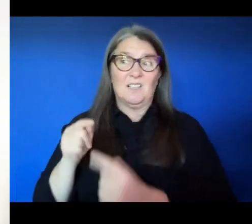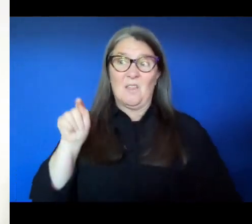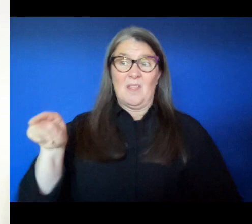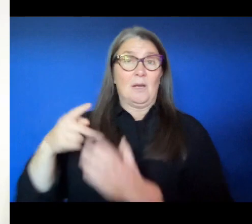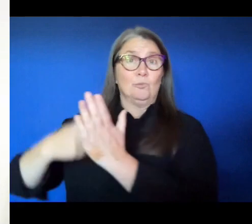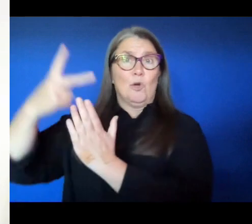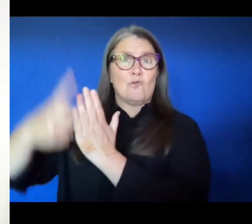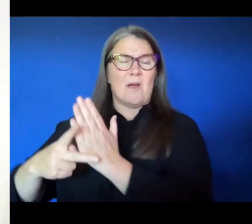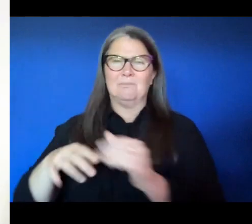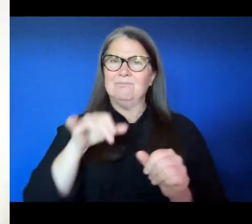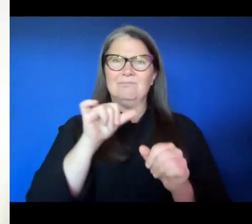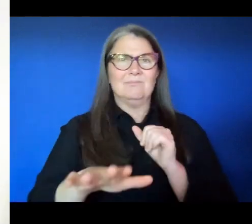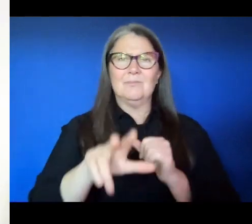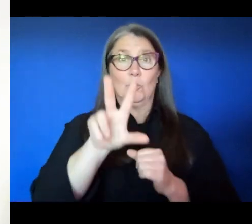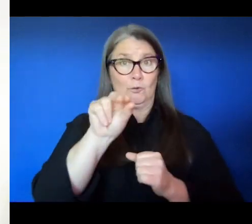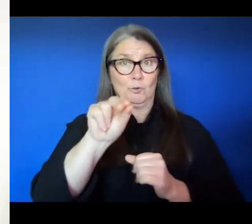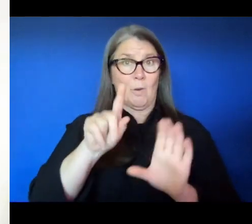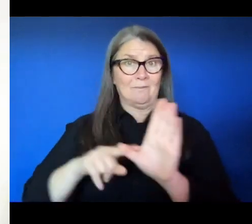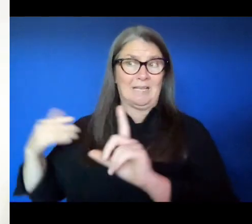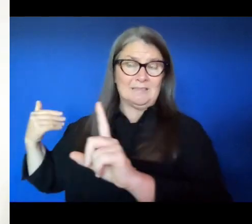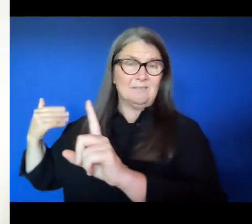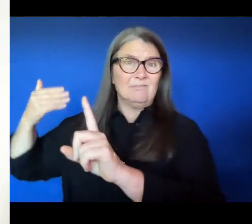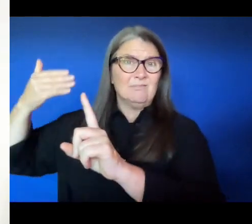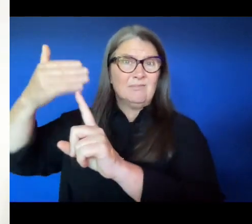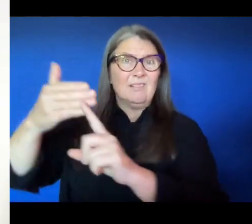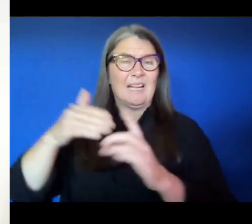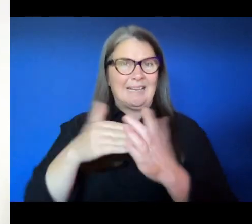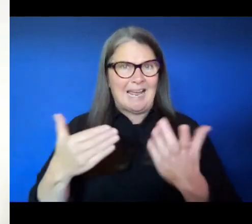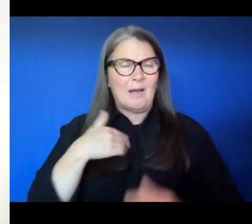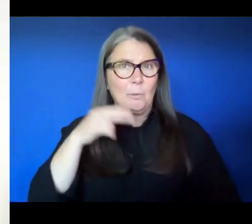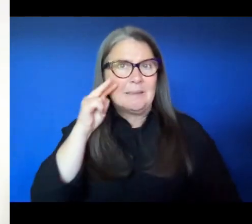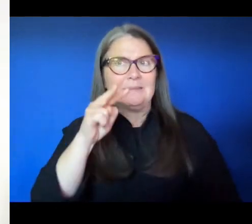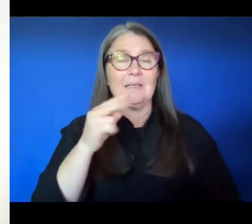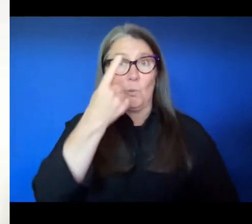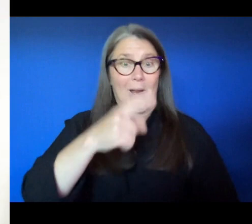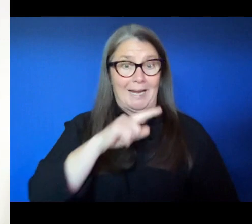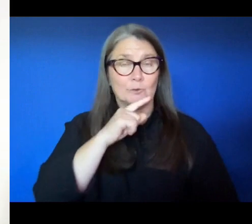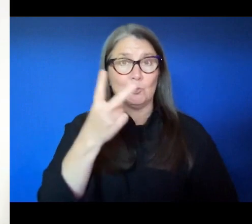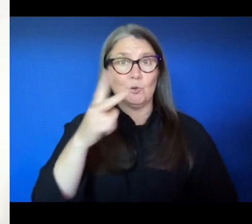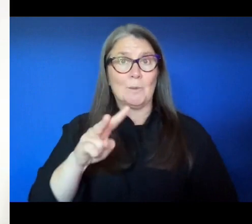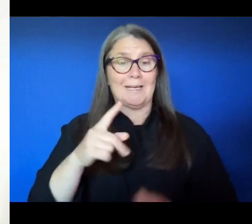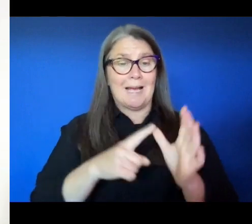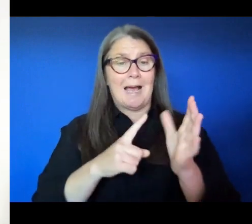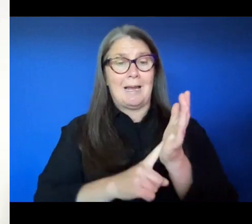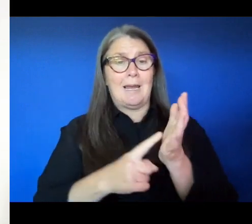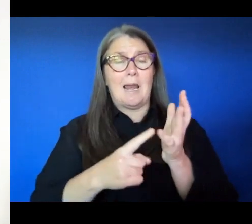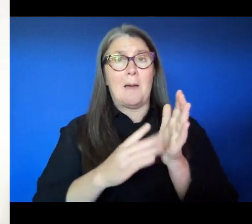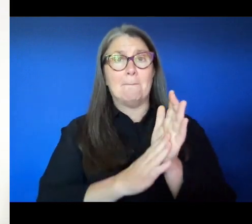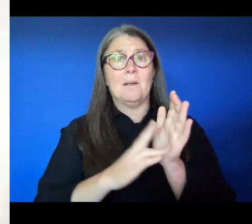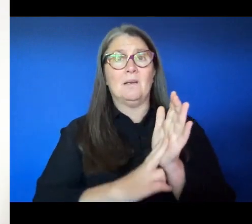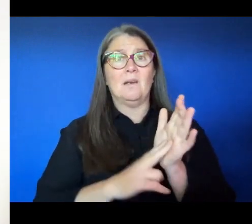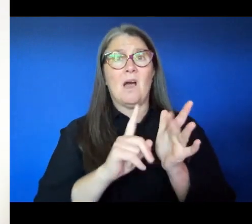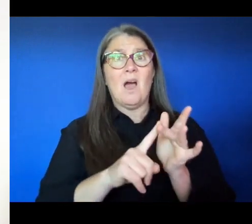We've seen now what might be around 120 alumni of that program, and that, I can't tell you,